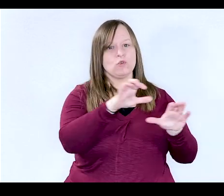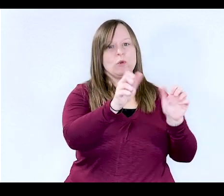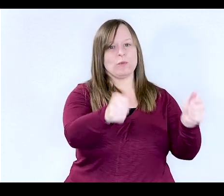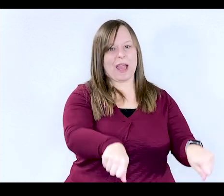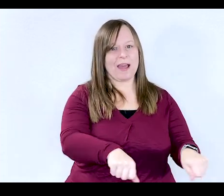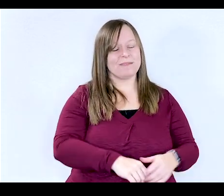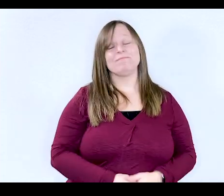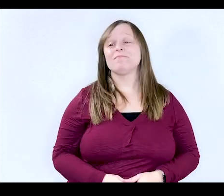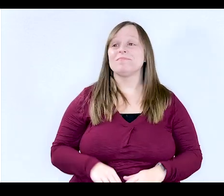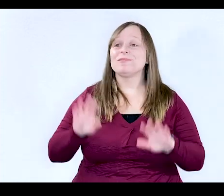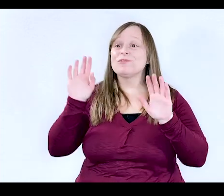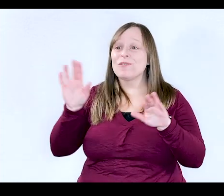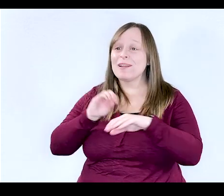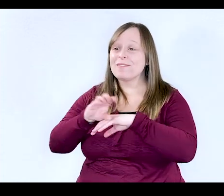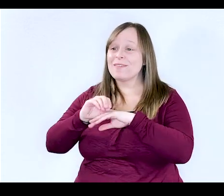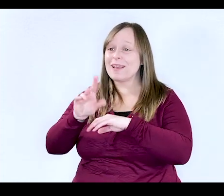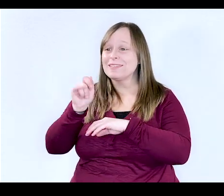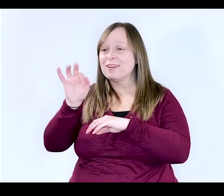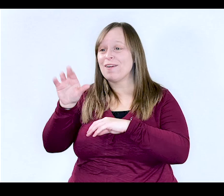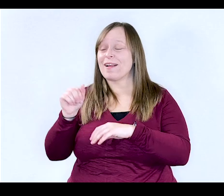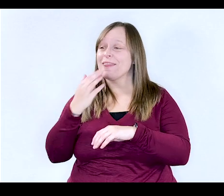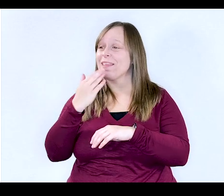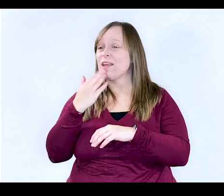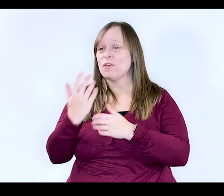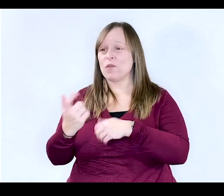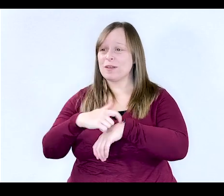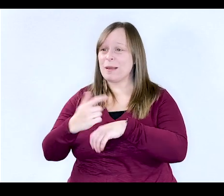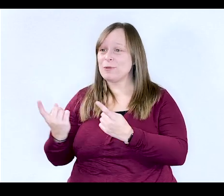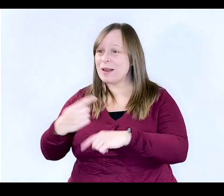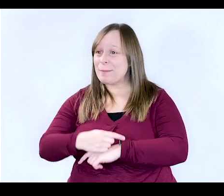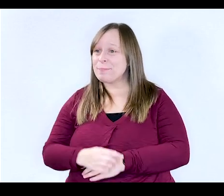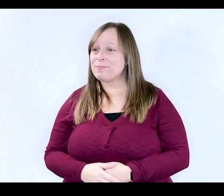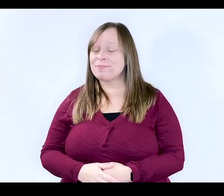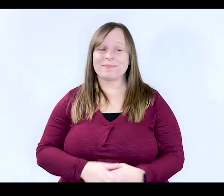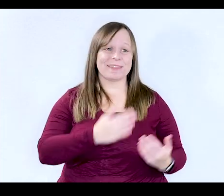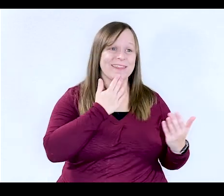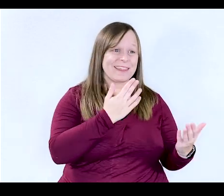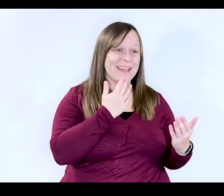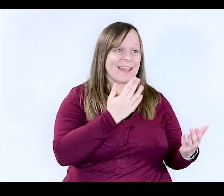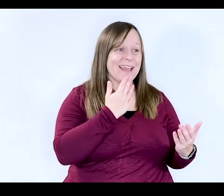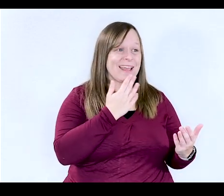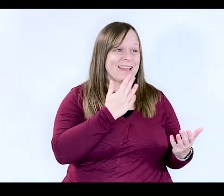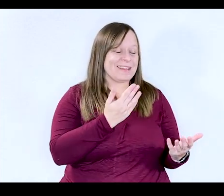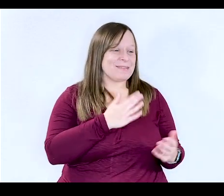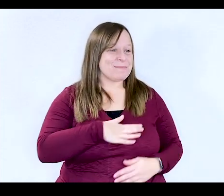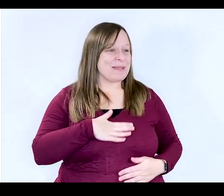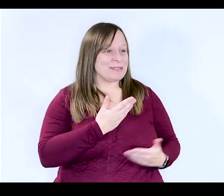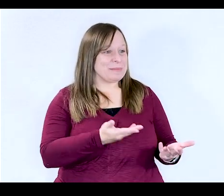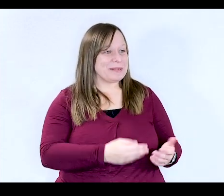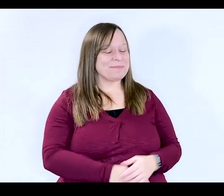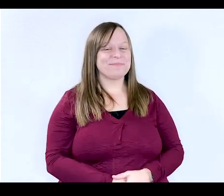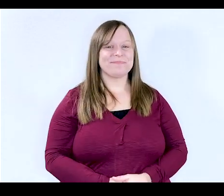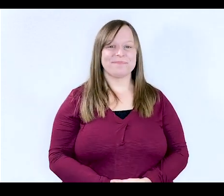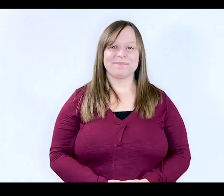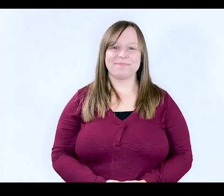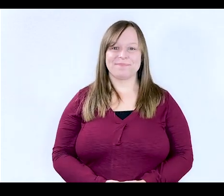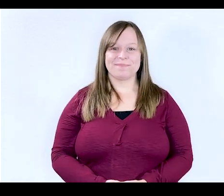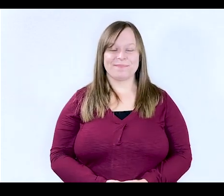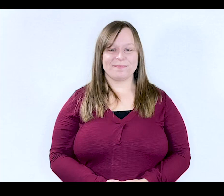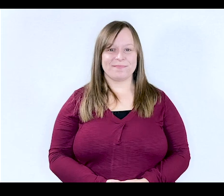they can. That's great advice, Erica. Thank you so much for your time today. Thank you, Katrin. It was a pleasure being